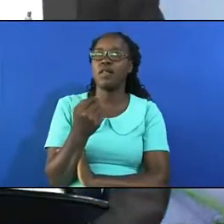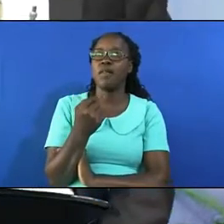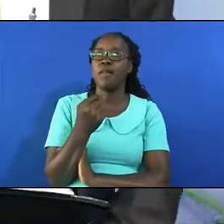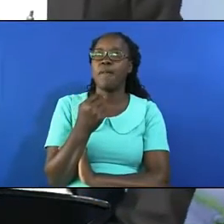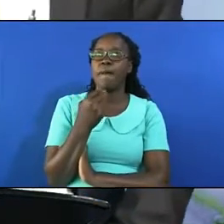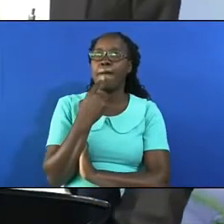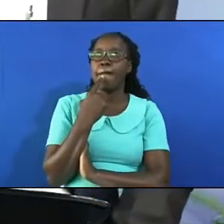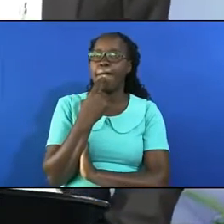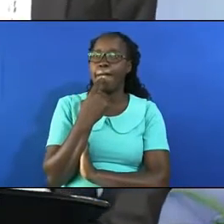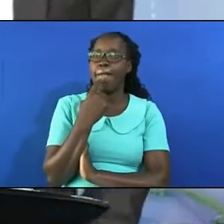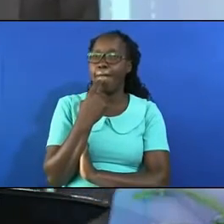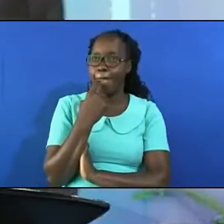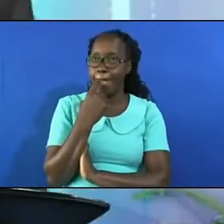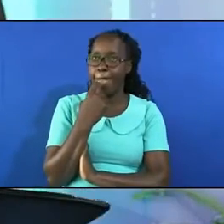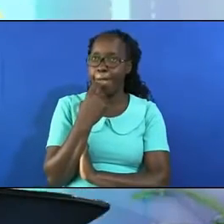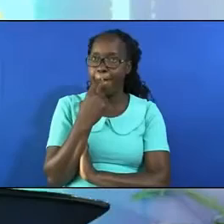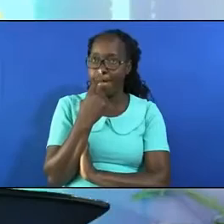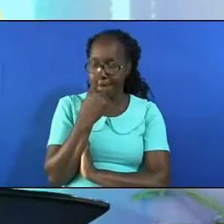12 verse